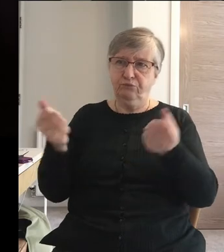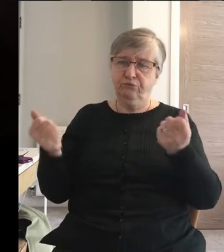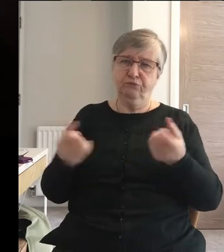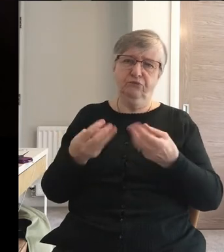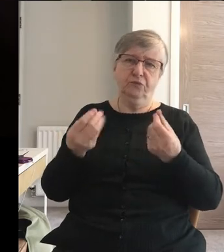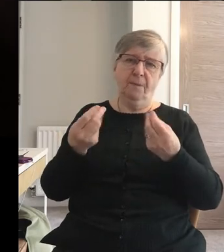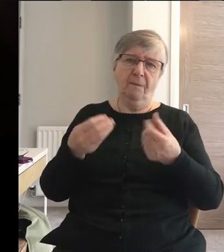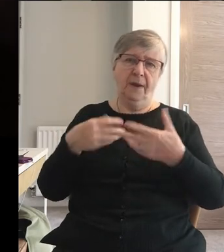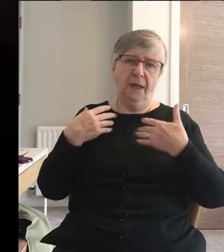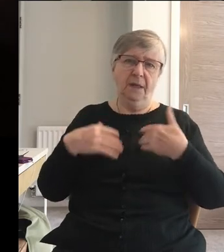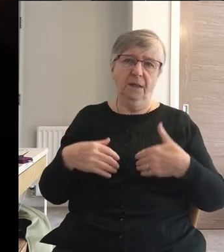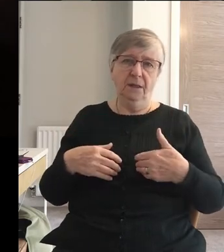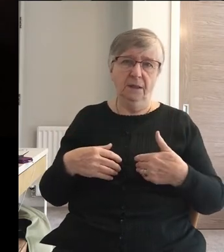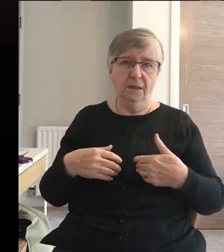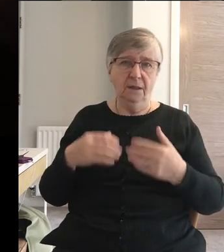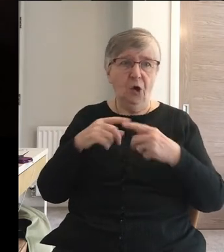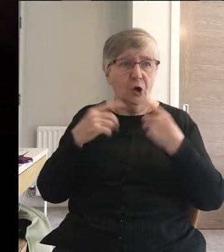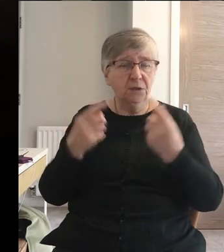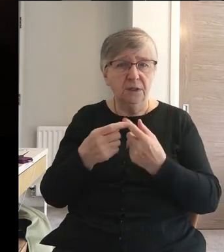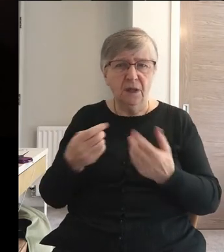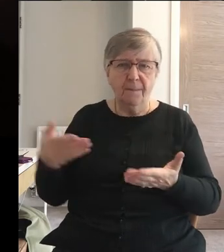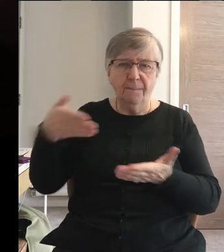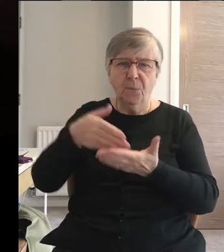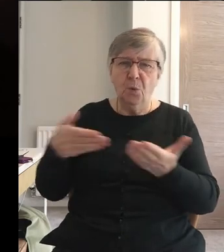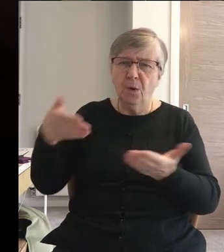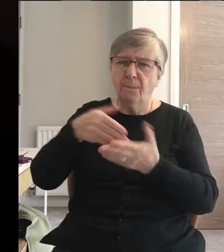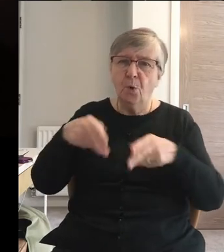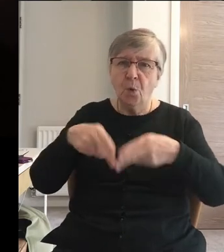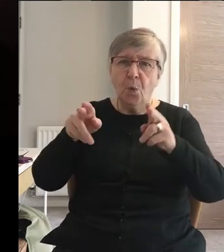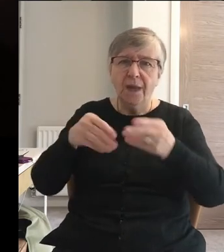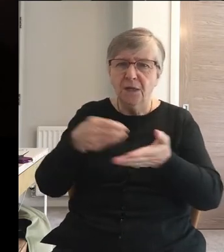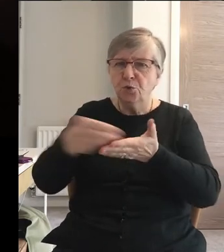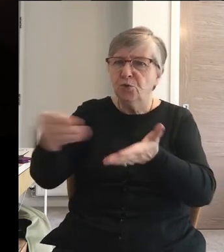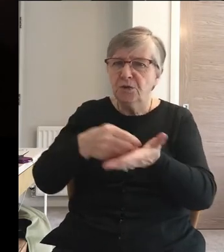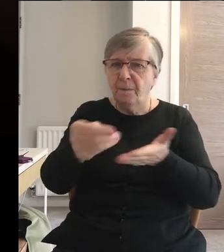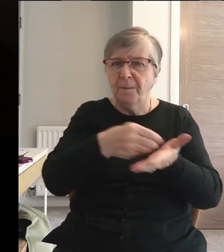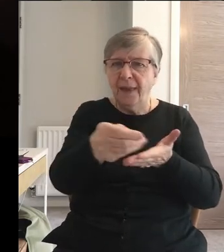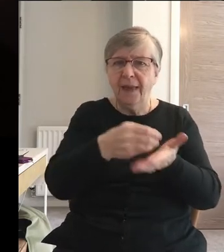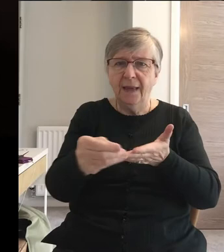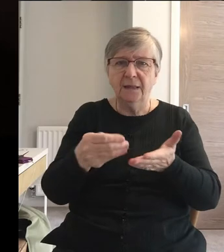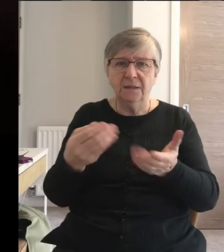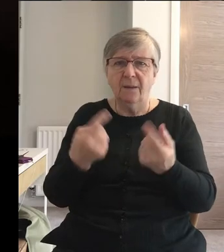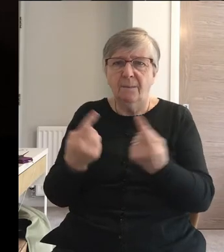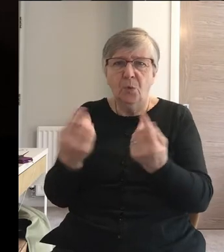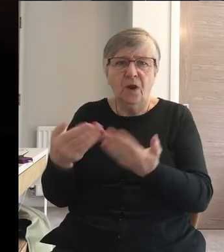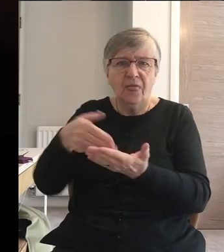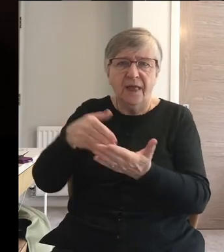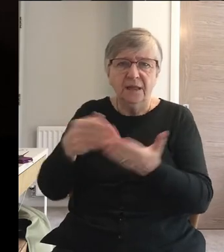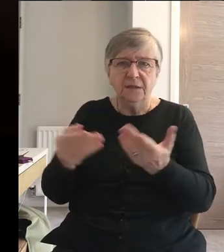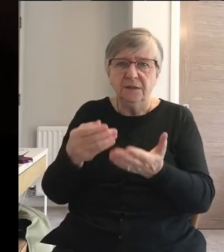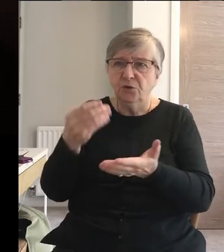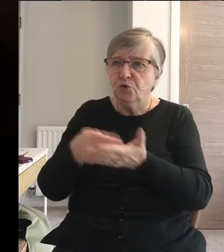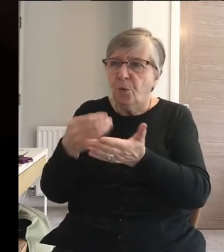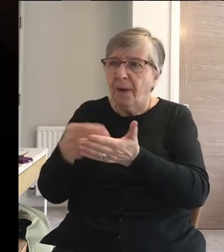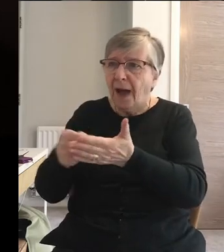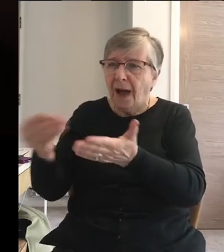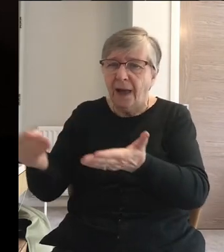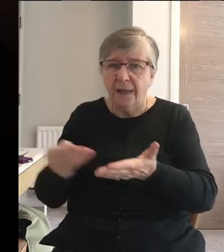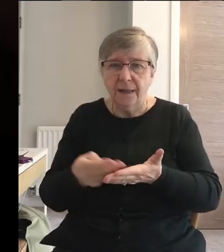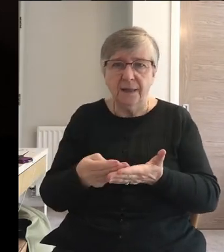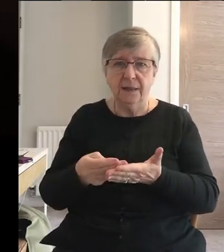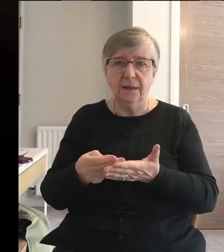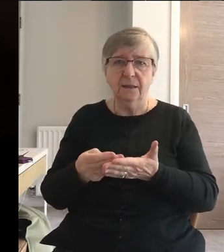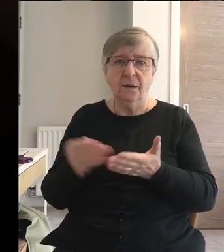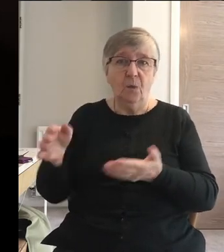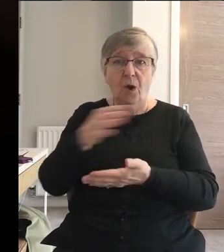Extravagance, verse 5. Our society finds more and more ways to spend, more and more things to spend on.